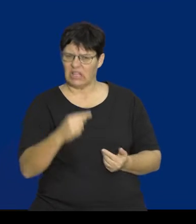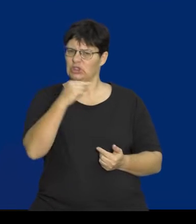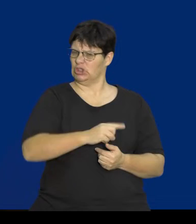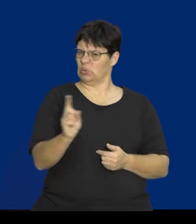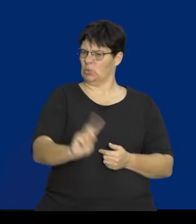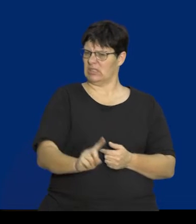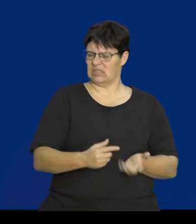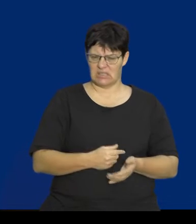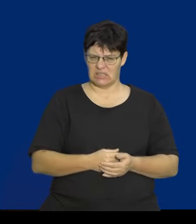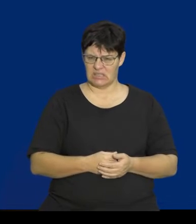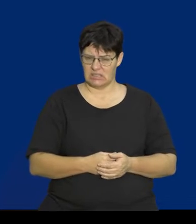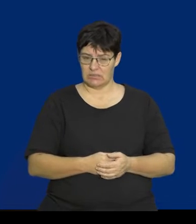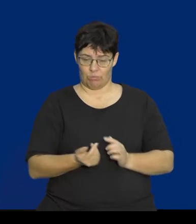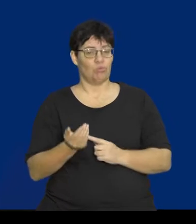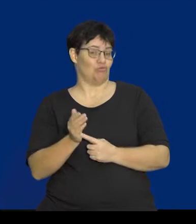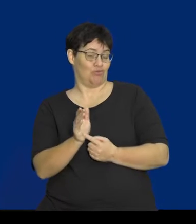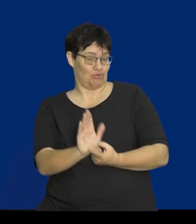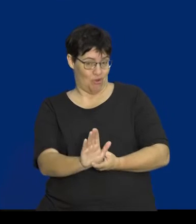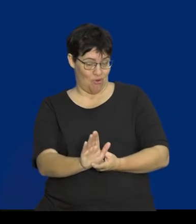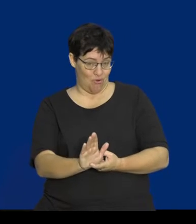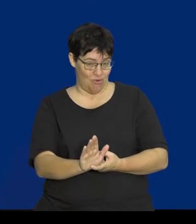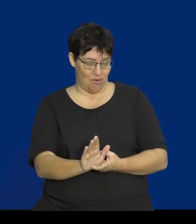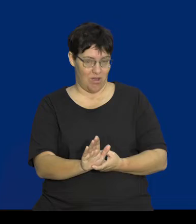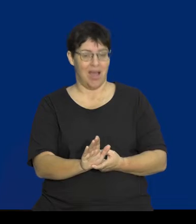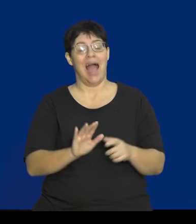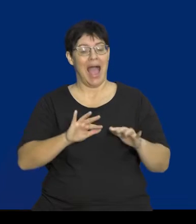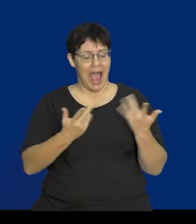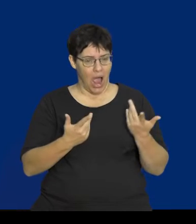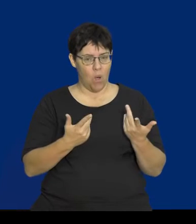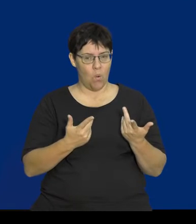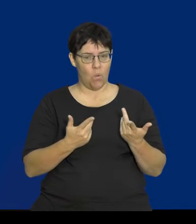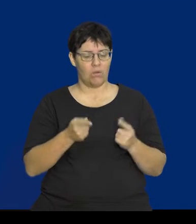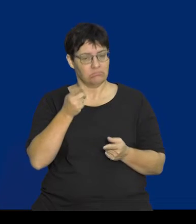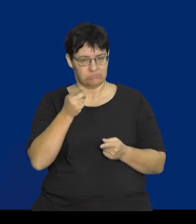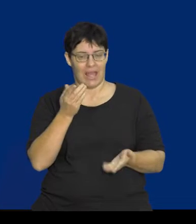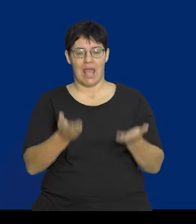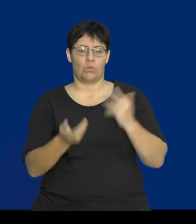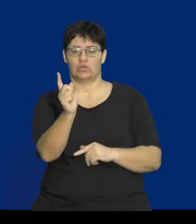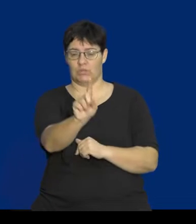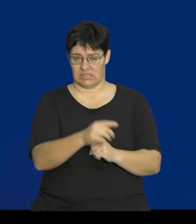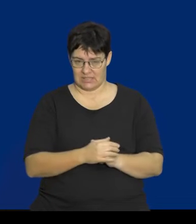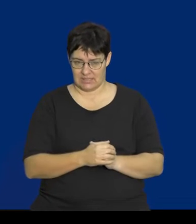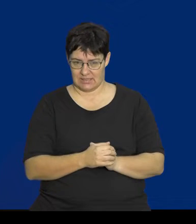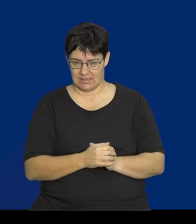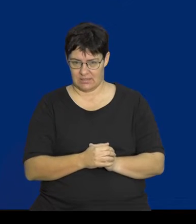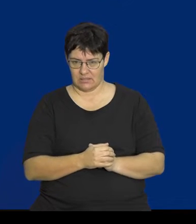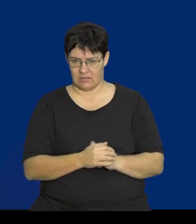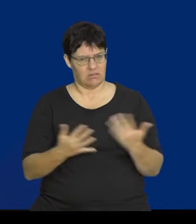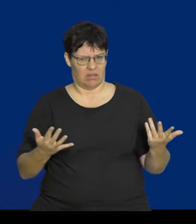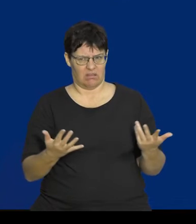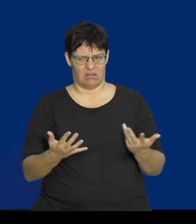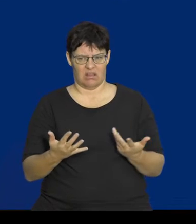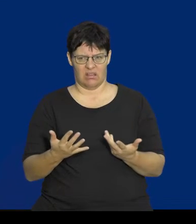G is? And I'm going to show you later on how we know what the equation is and why all of a sudden there's